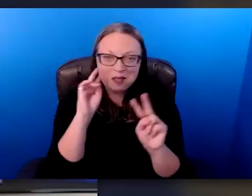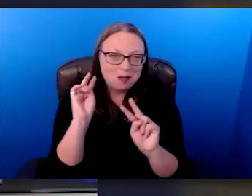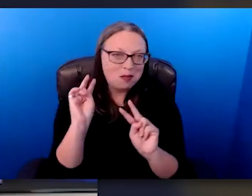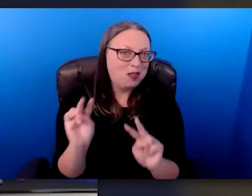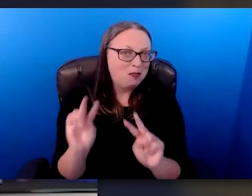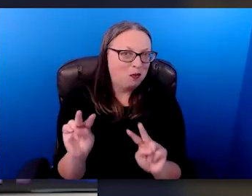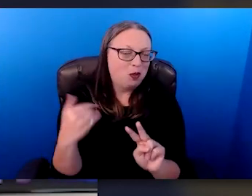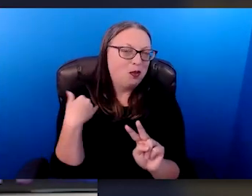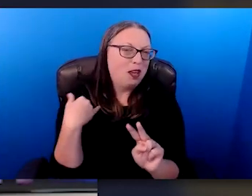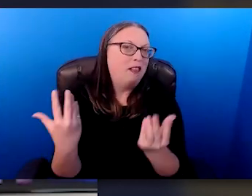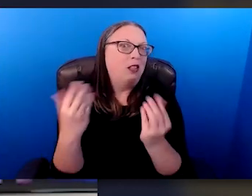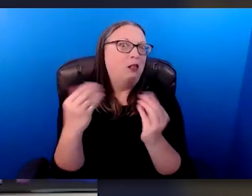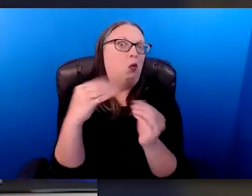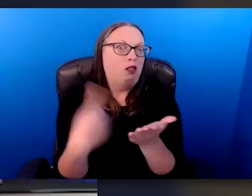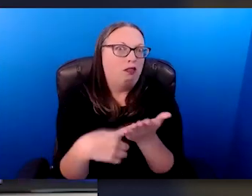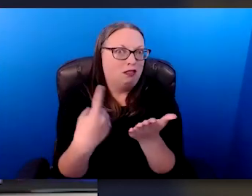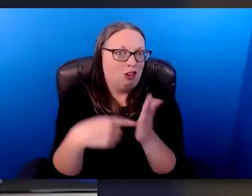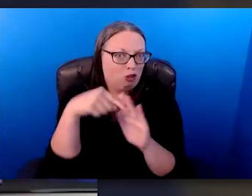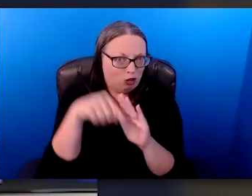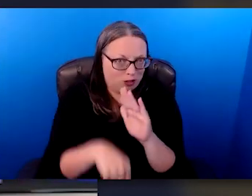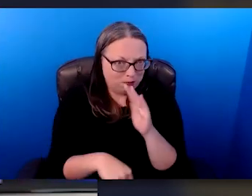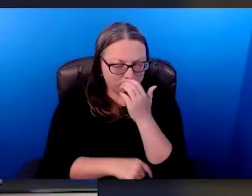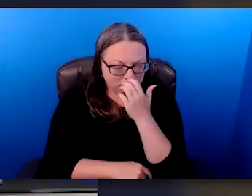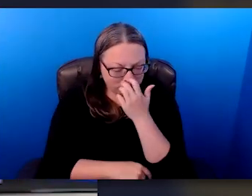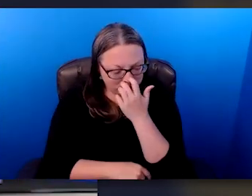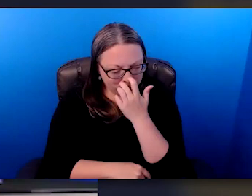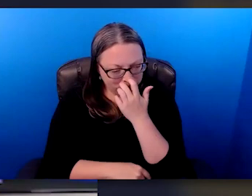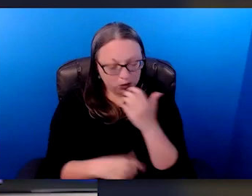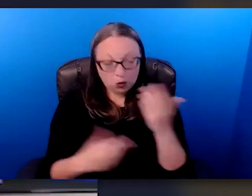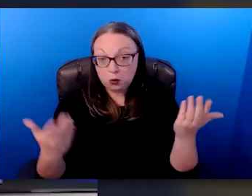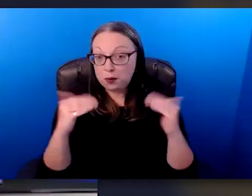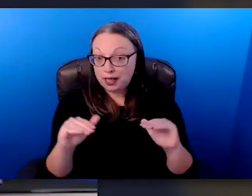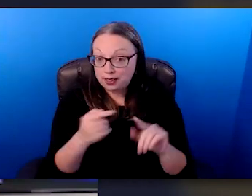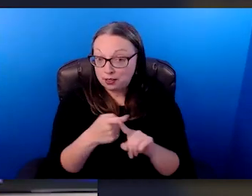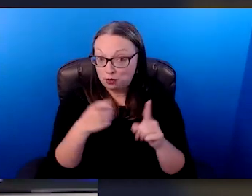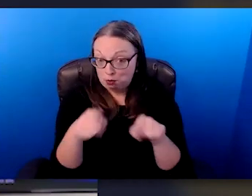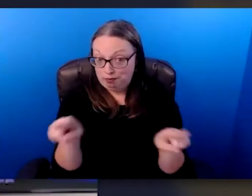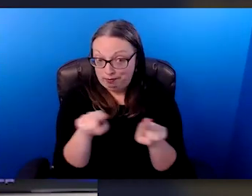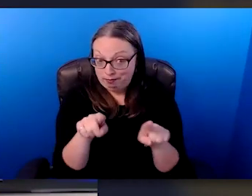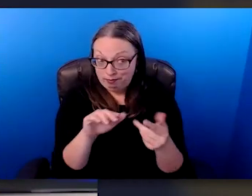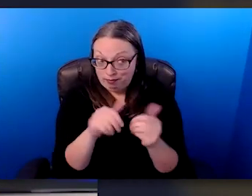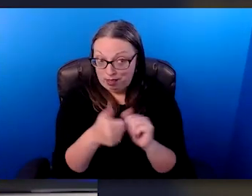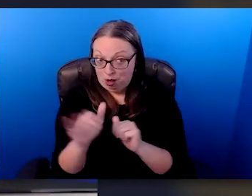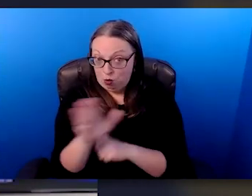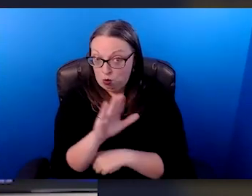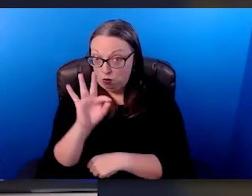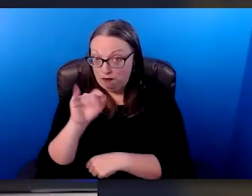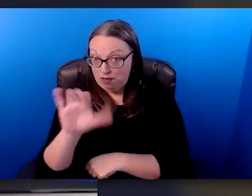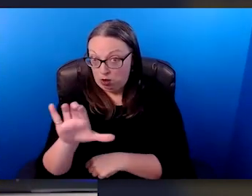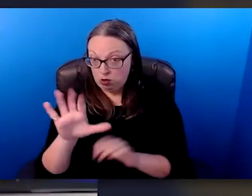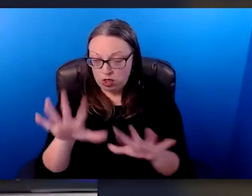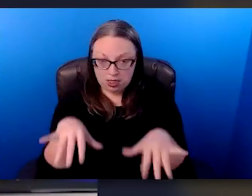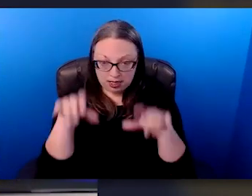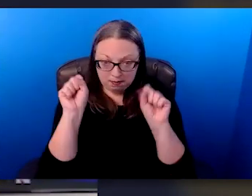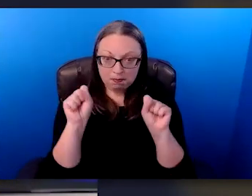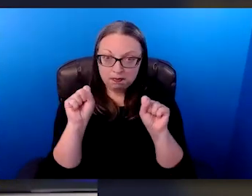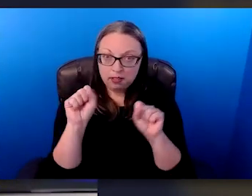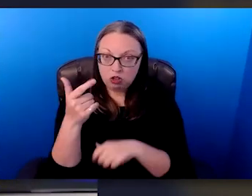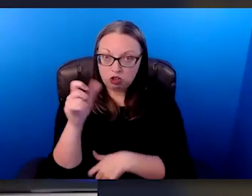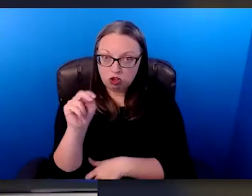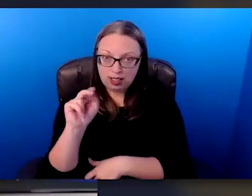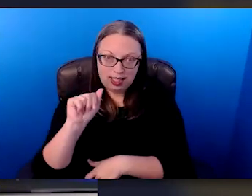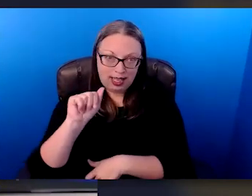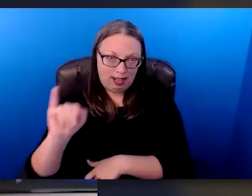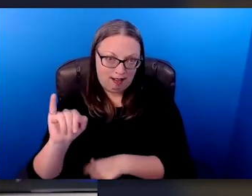a discussion here about this. So what we wanted to hear from you next was about ways in which your faculty may be adopting generative AI in their